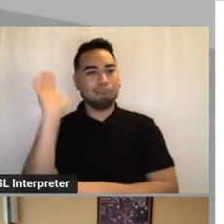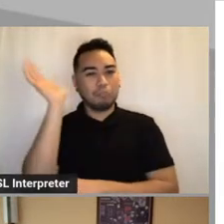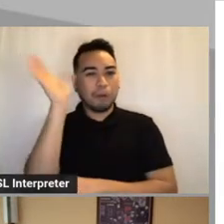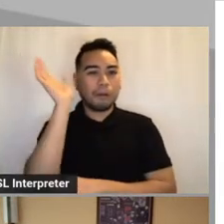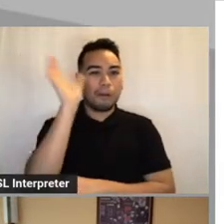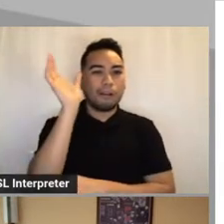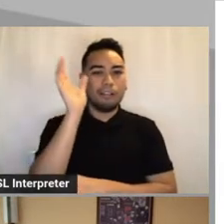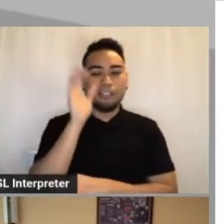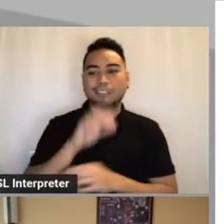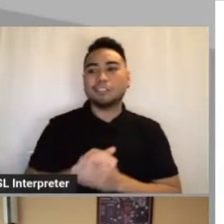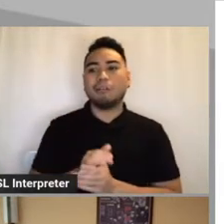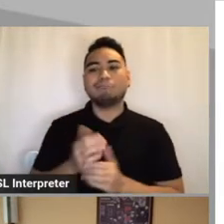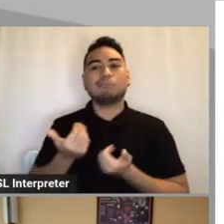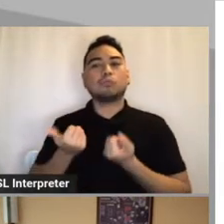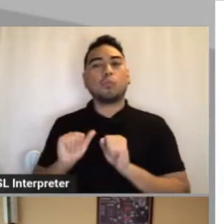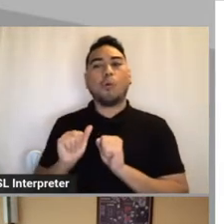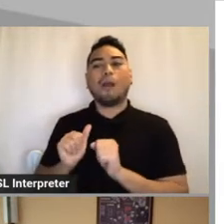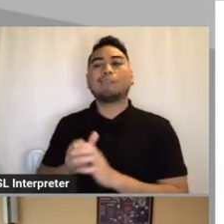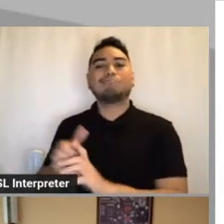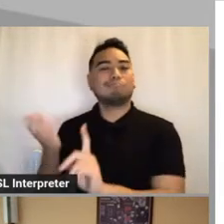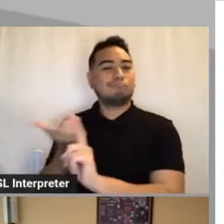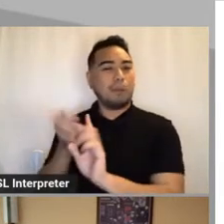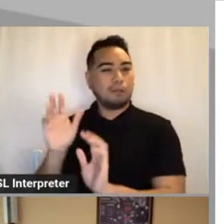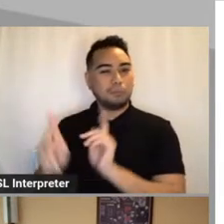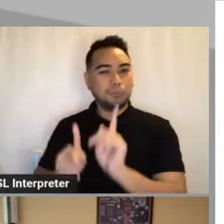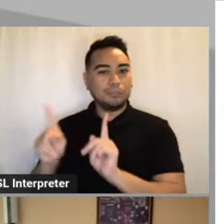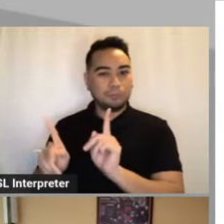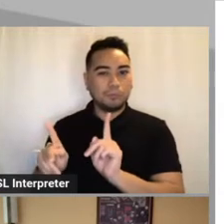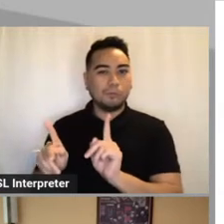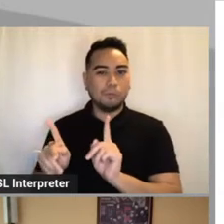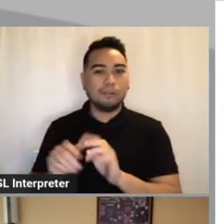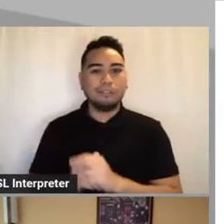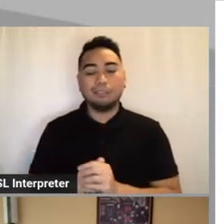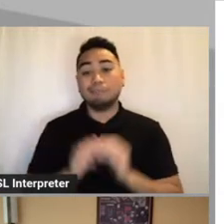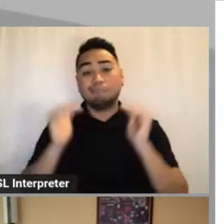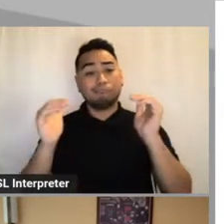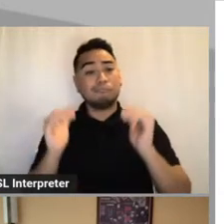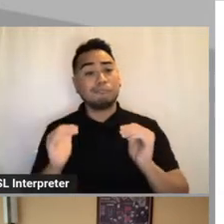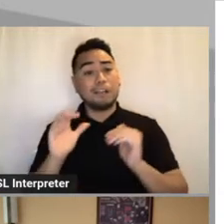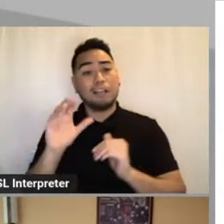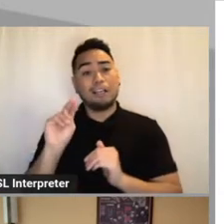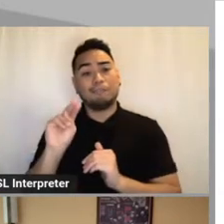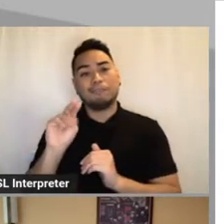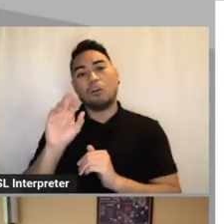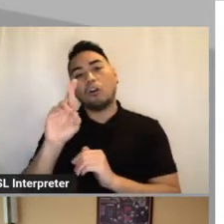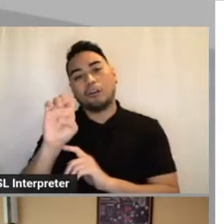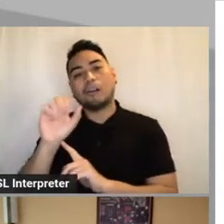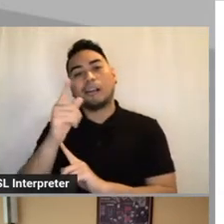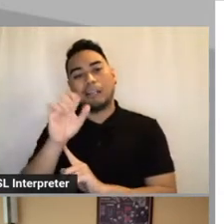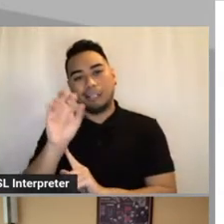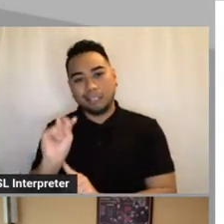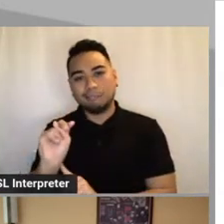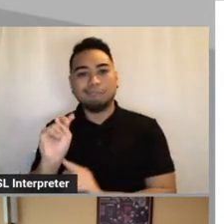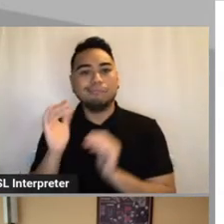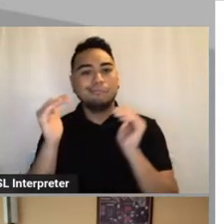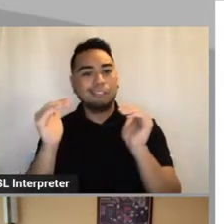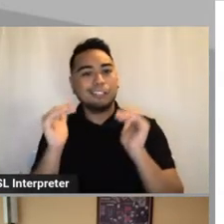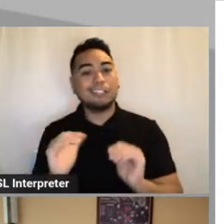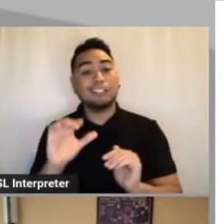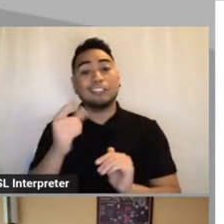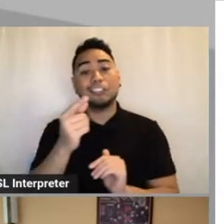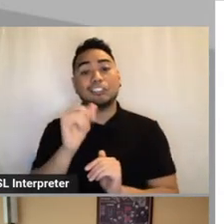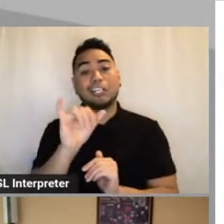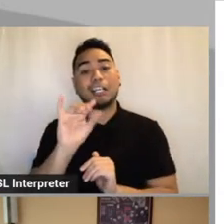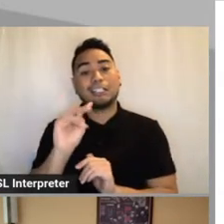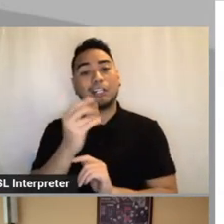neoliberal attacks on regulations and public spending. Then there was Gingrich with his rule or ruin,